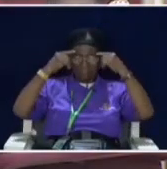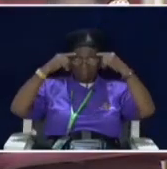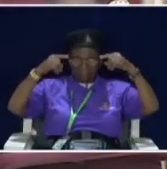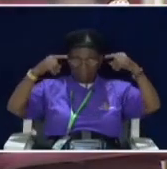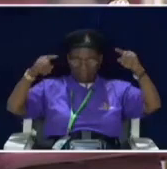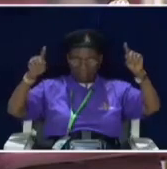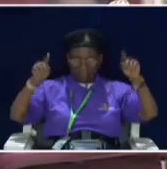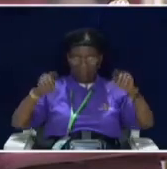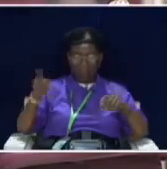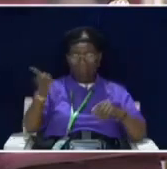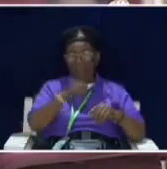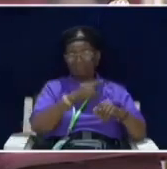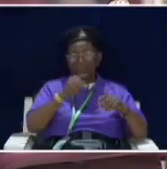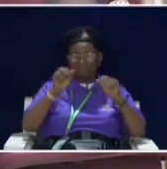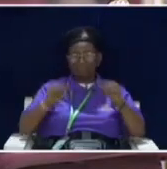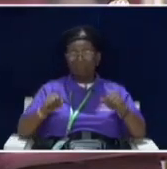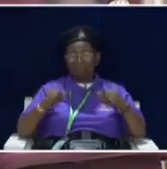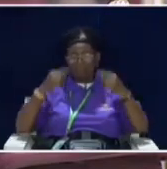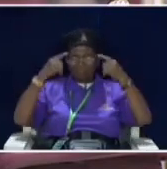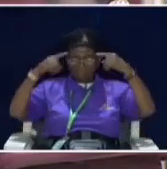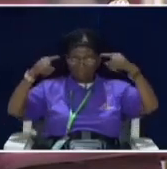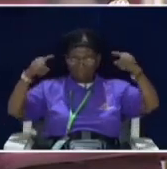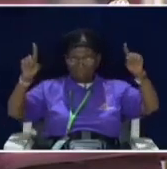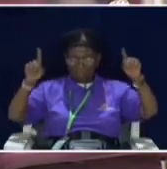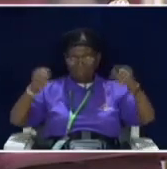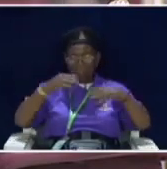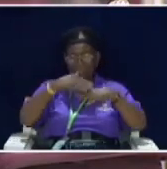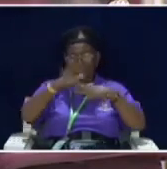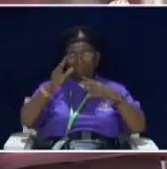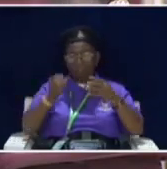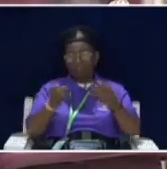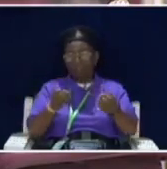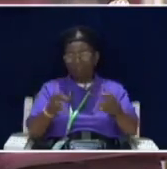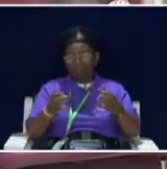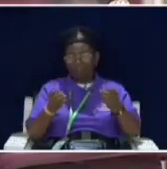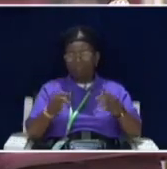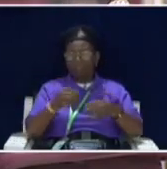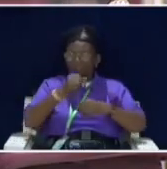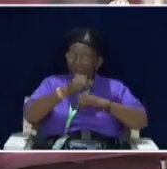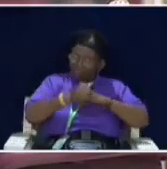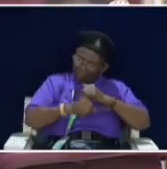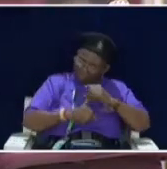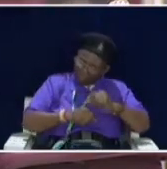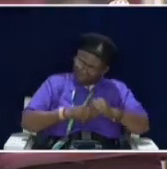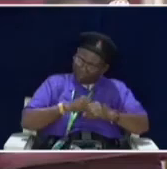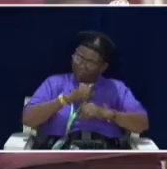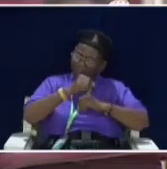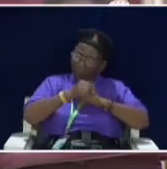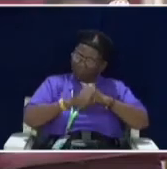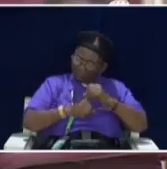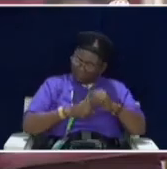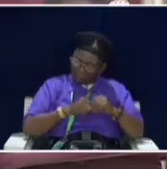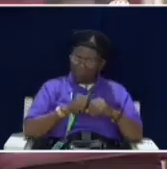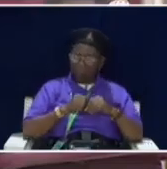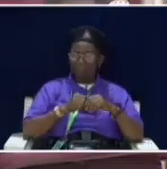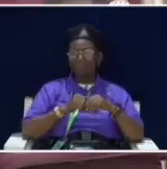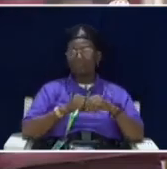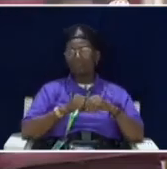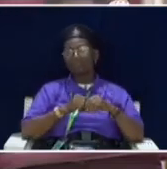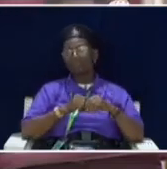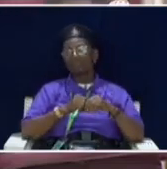You can succeed after a lot of struggles. O le aseyori leyin to ba ti je se